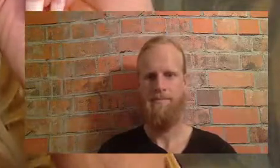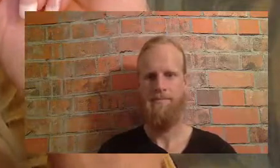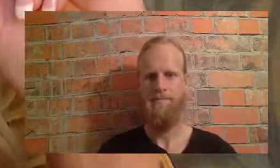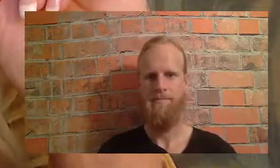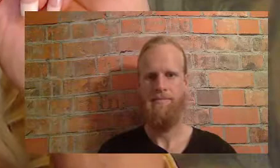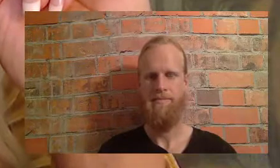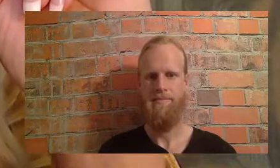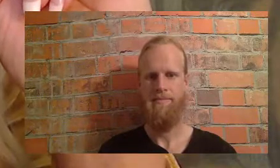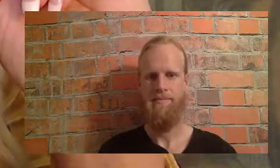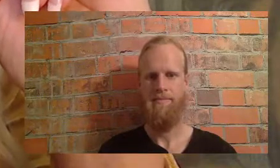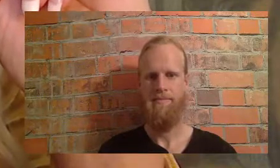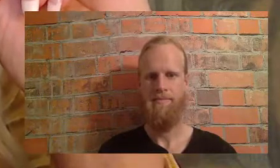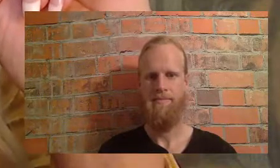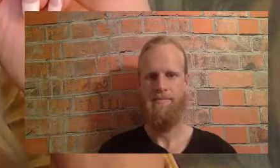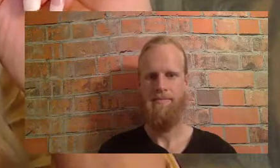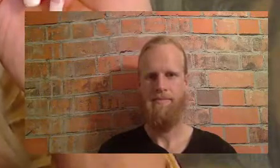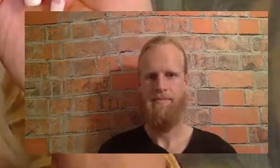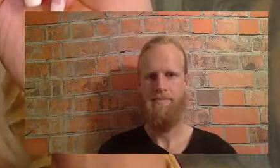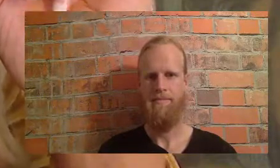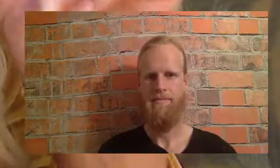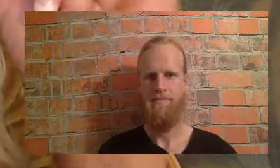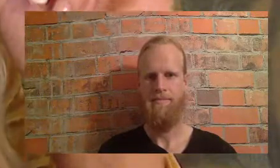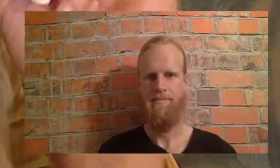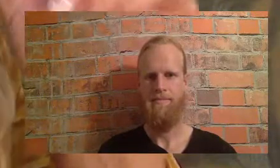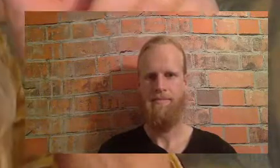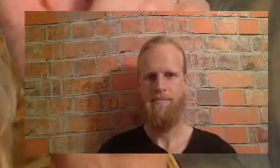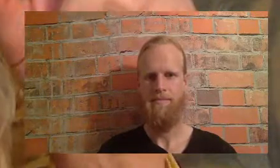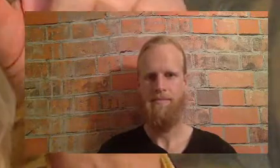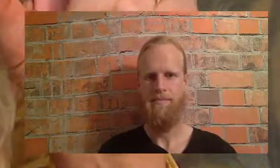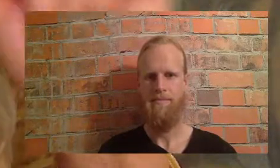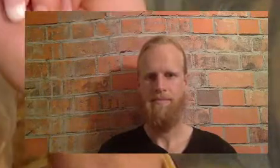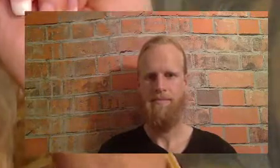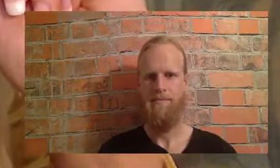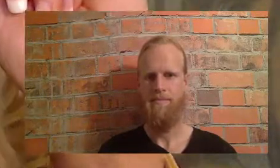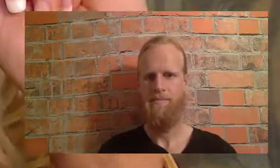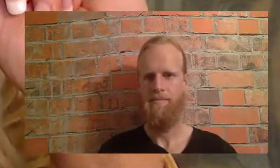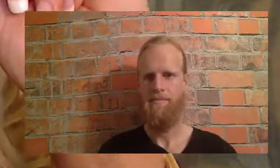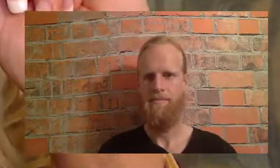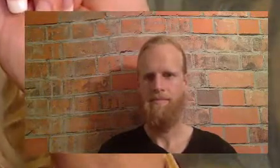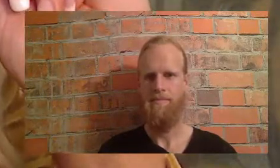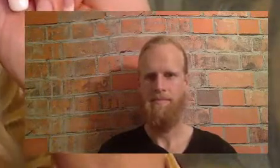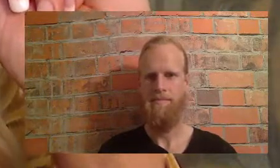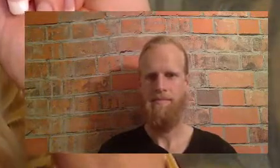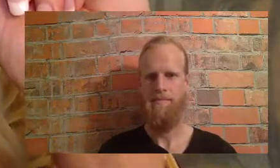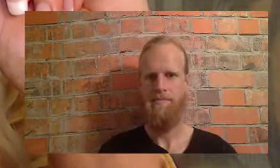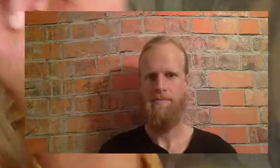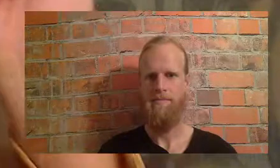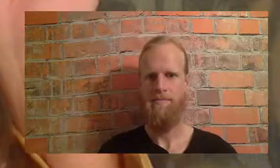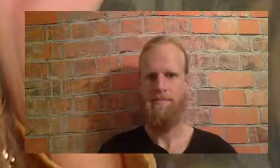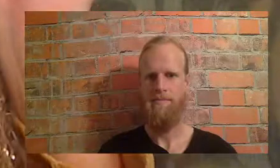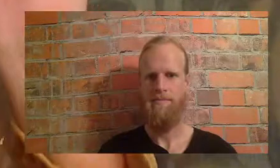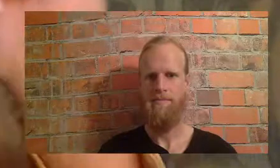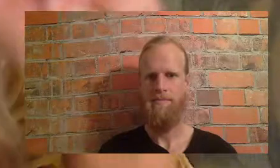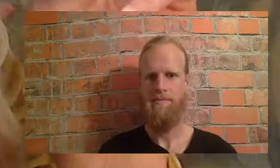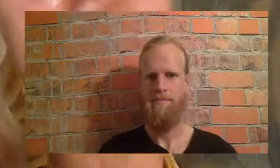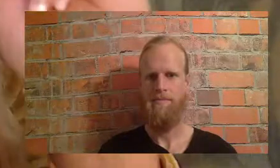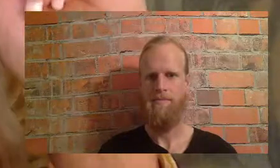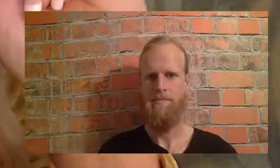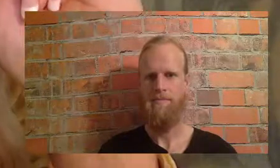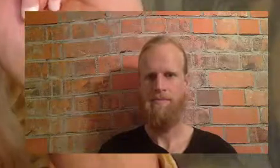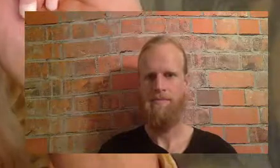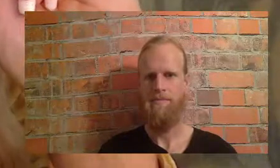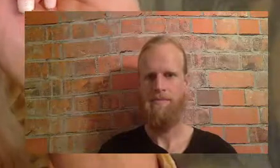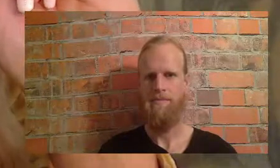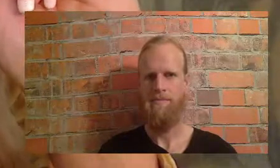6. Jean says an 8 to a 5. Purple Dragon says it was a 9, now it's a 7. Alda says a 10